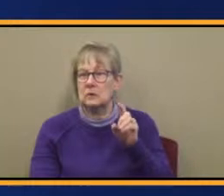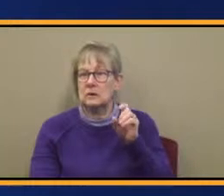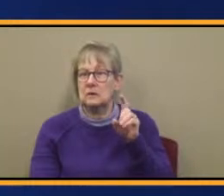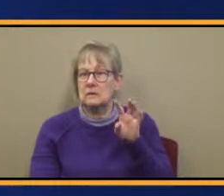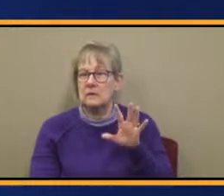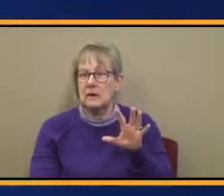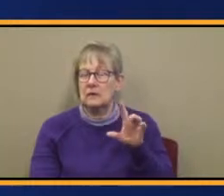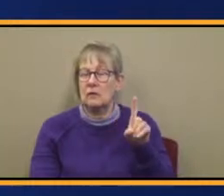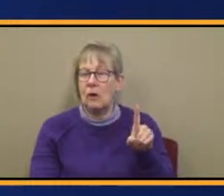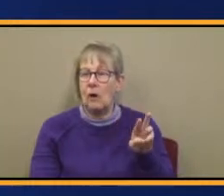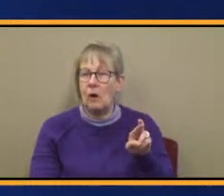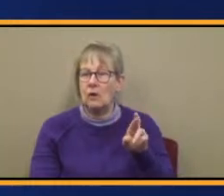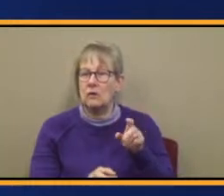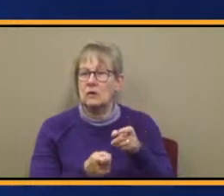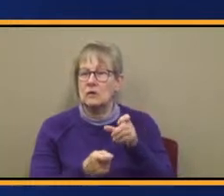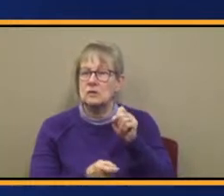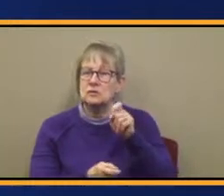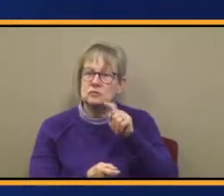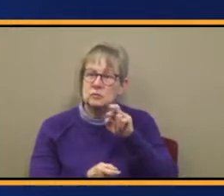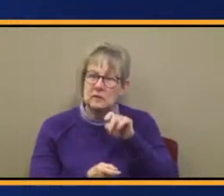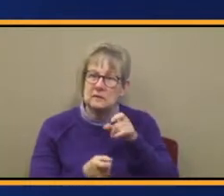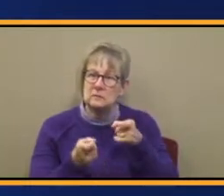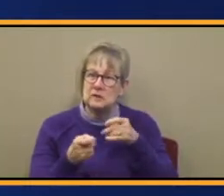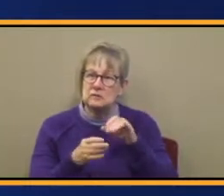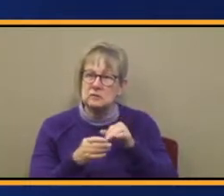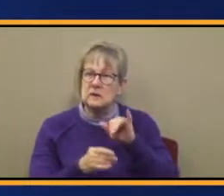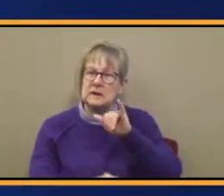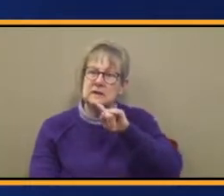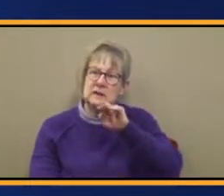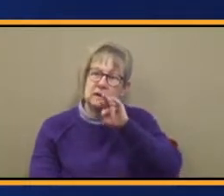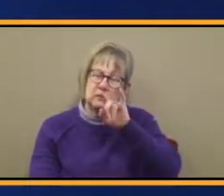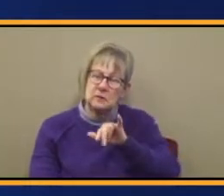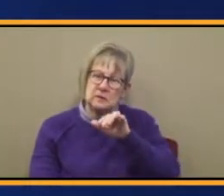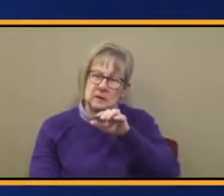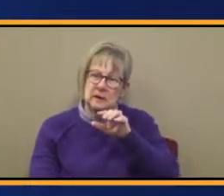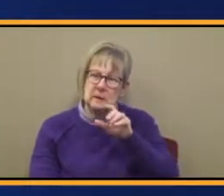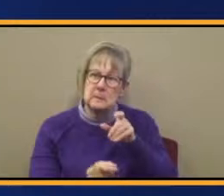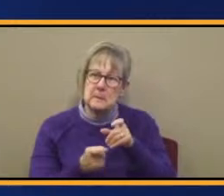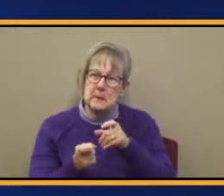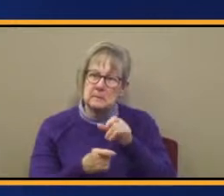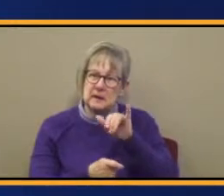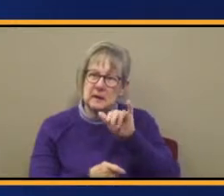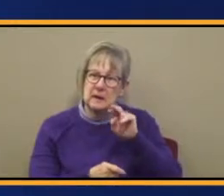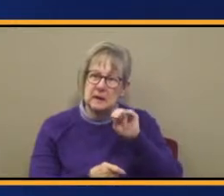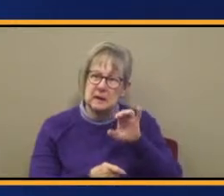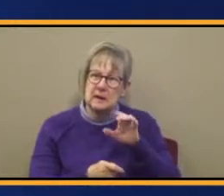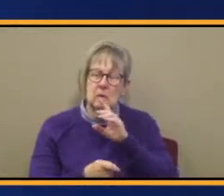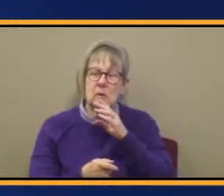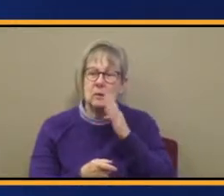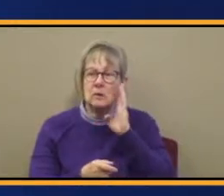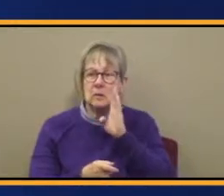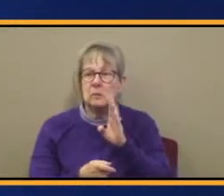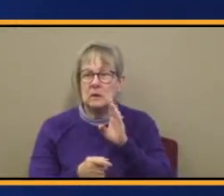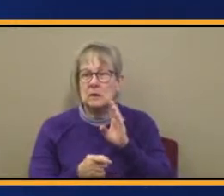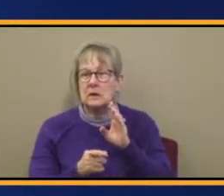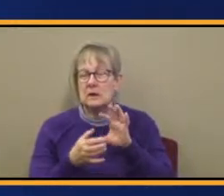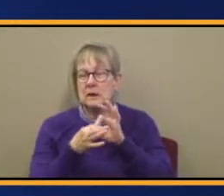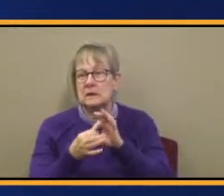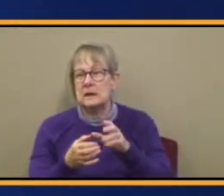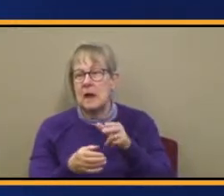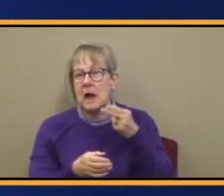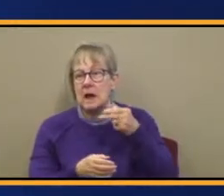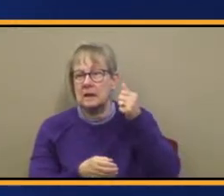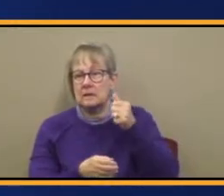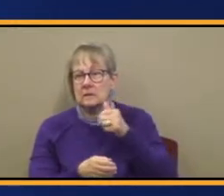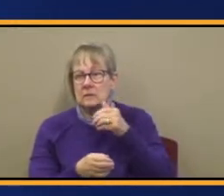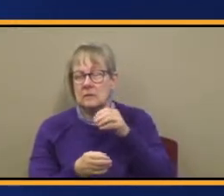2024-0151R, Stress Management to Integrity Employee Assistance, Inc., DBA Well Connect, the highest ranked offerer based